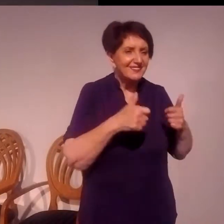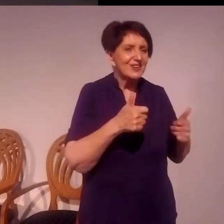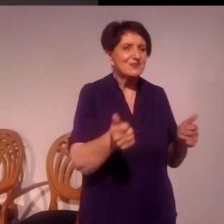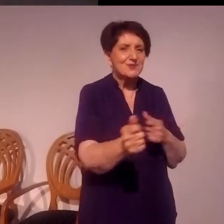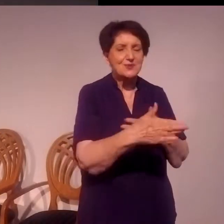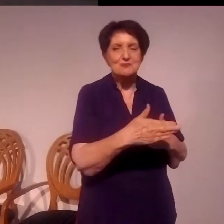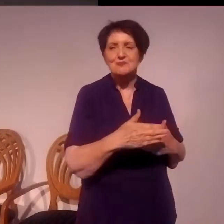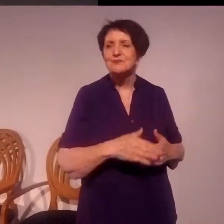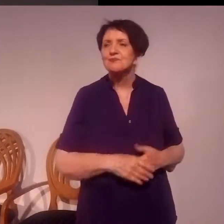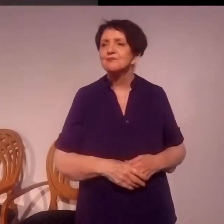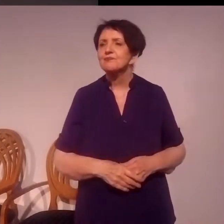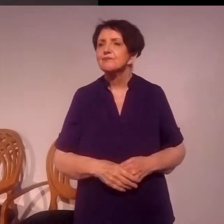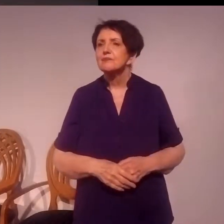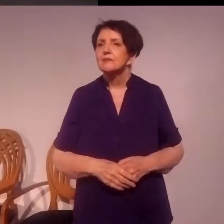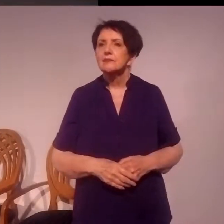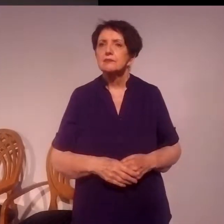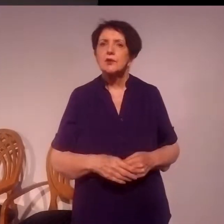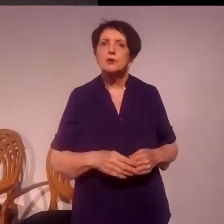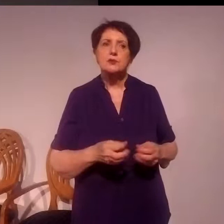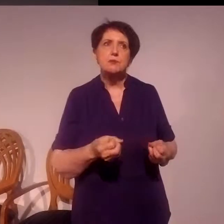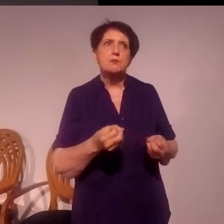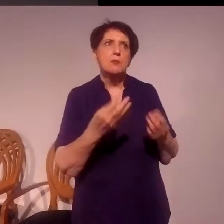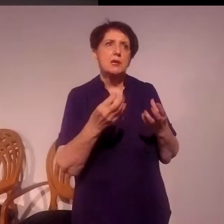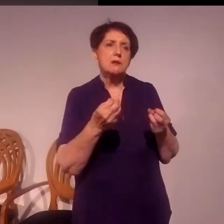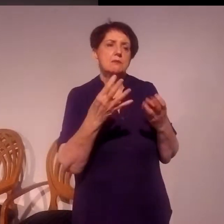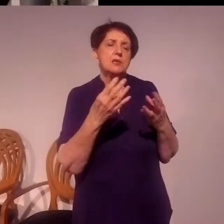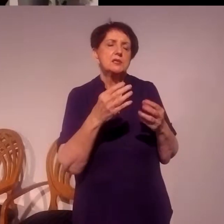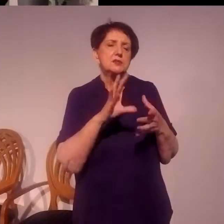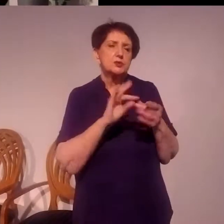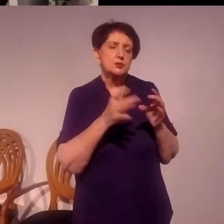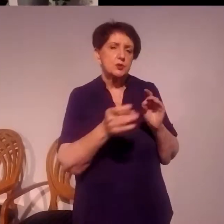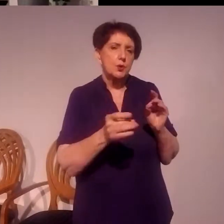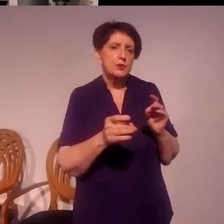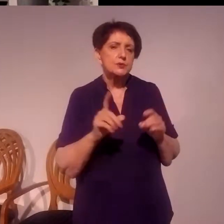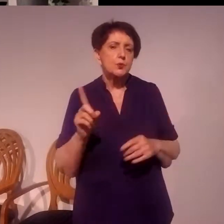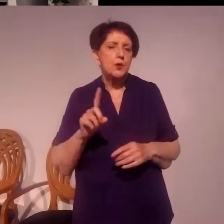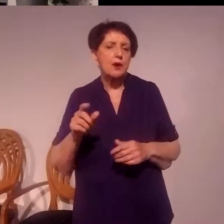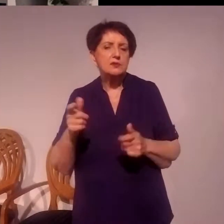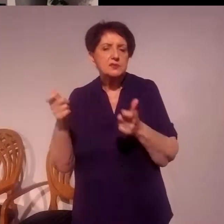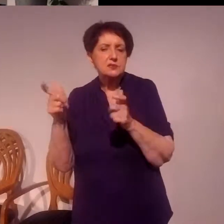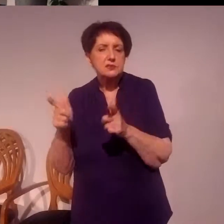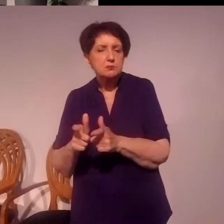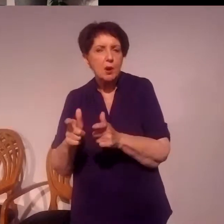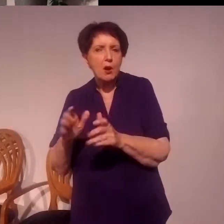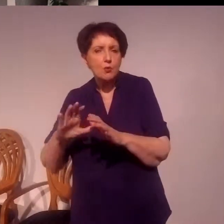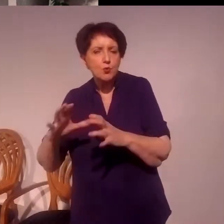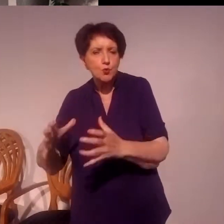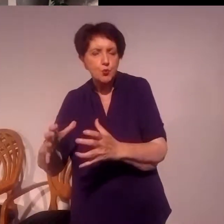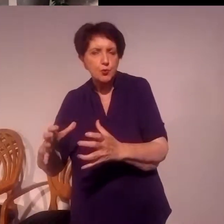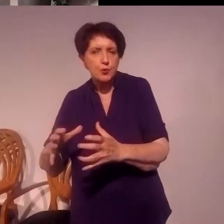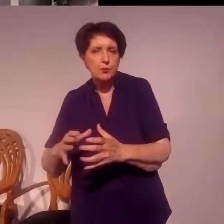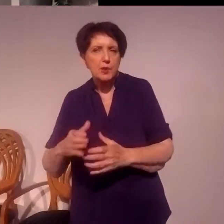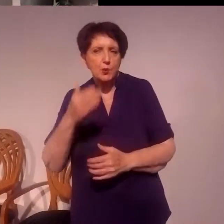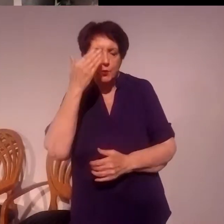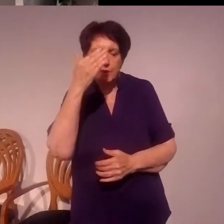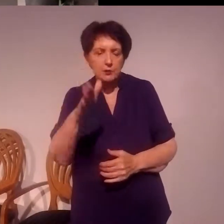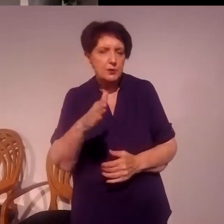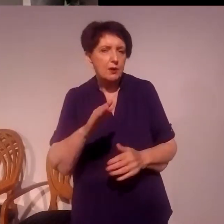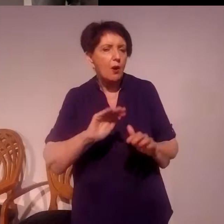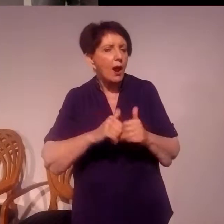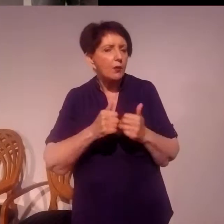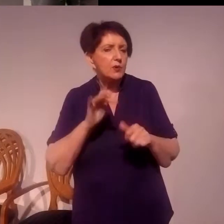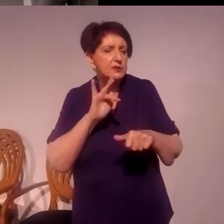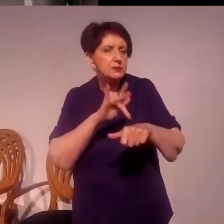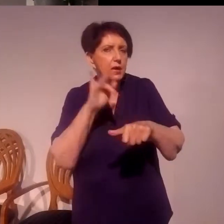there are stories upon stories where a small, and I mean a small group of people, we do not know how we